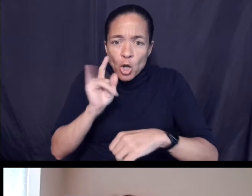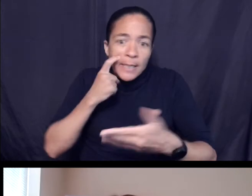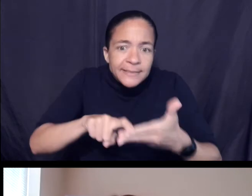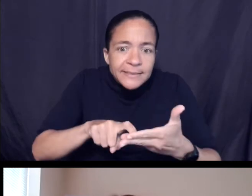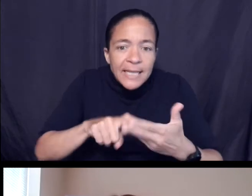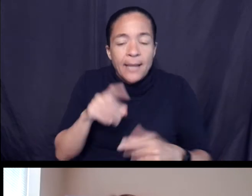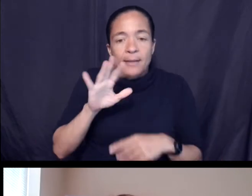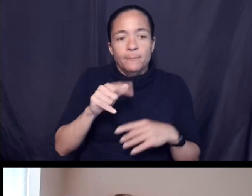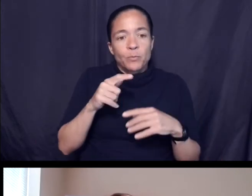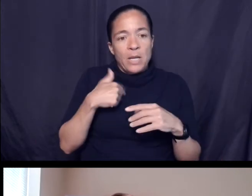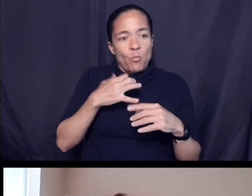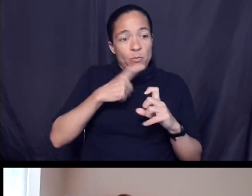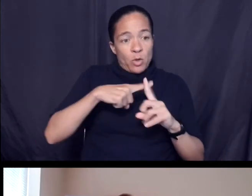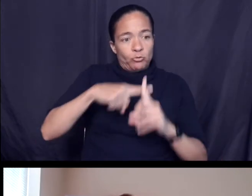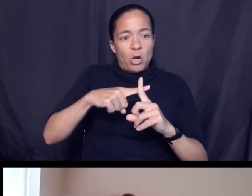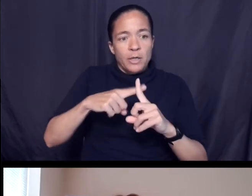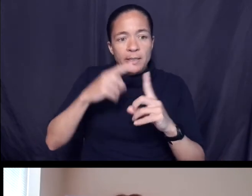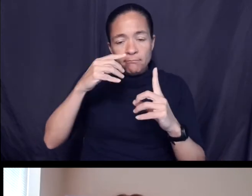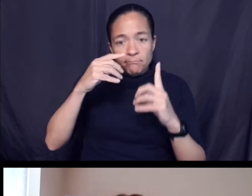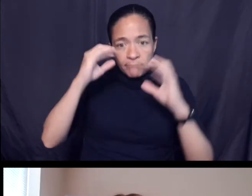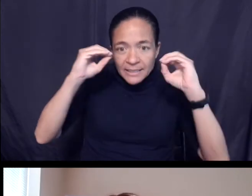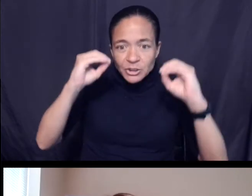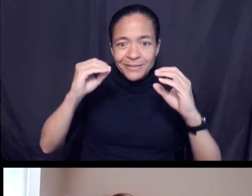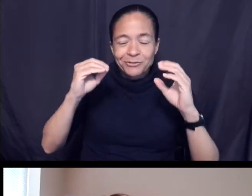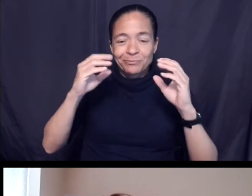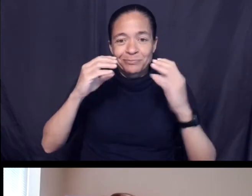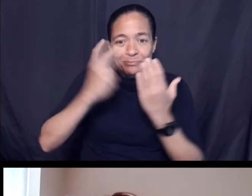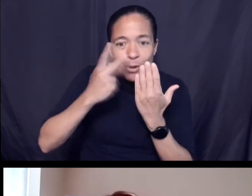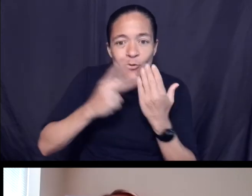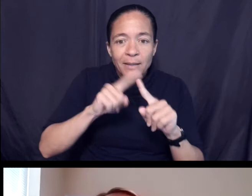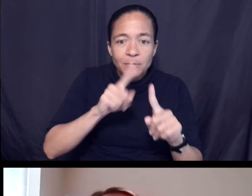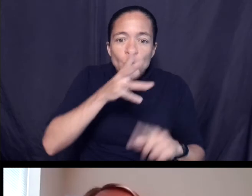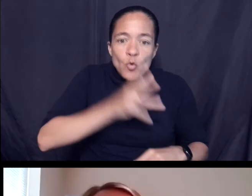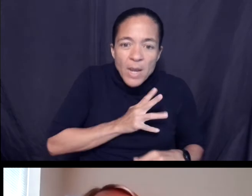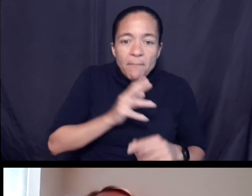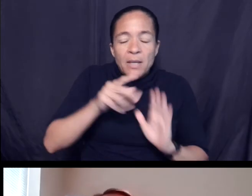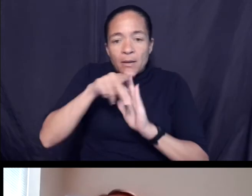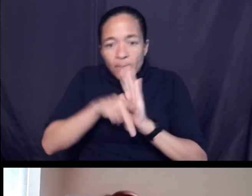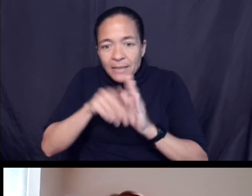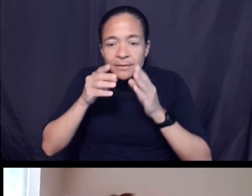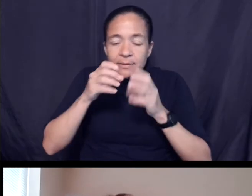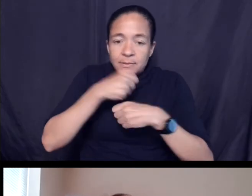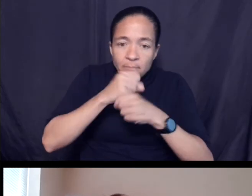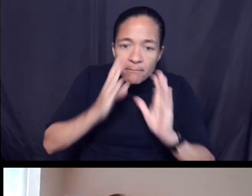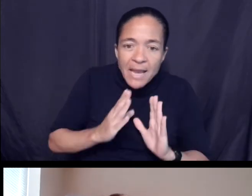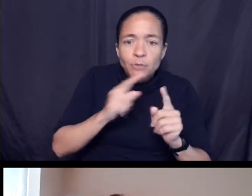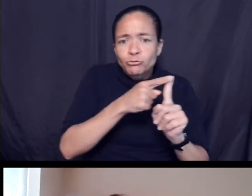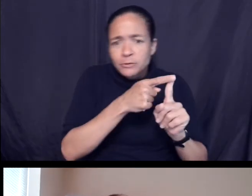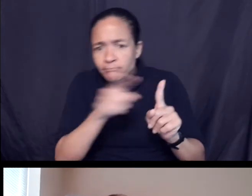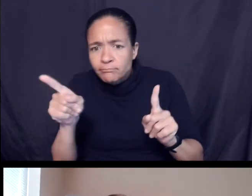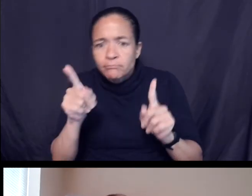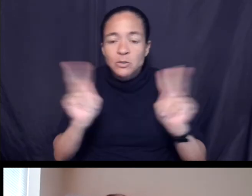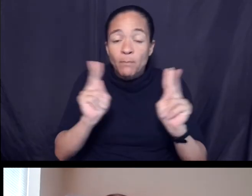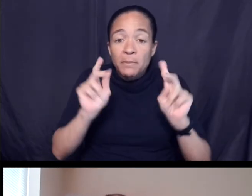education programs to women, families, healthcare providers, and policymakers so that people can make informed decisions